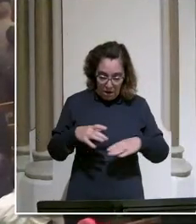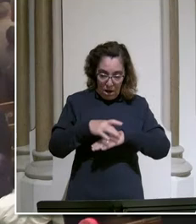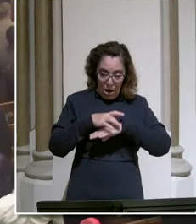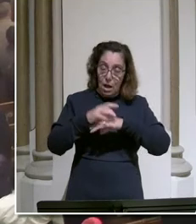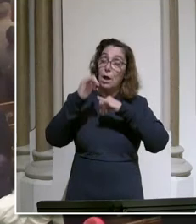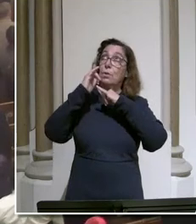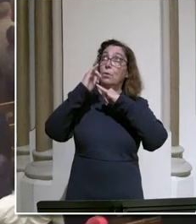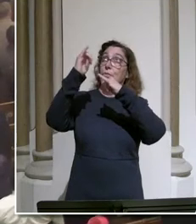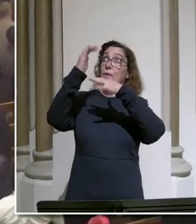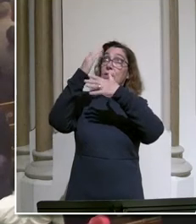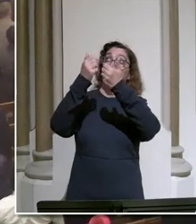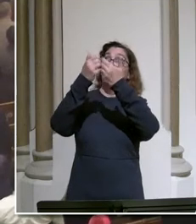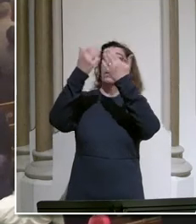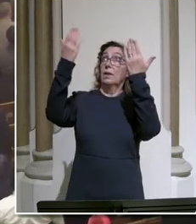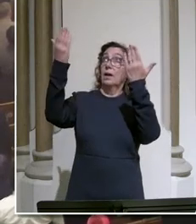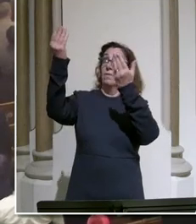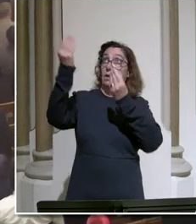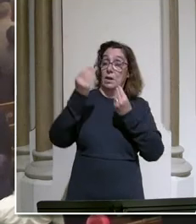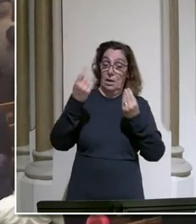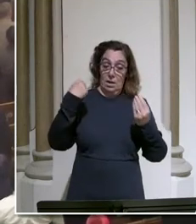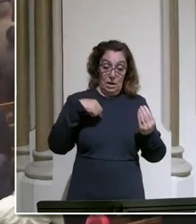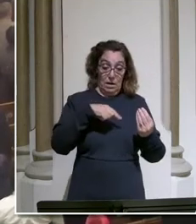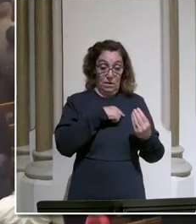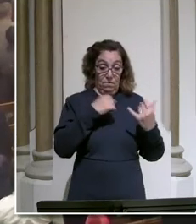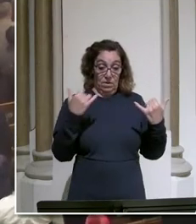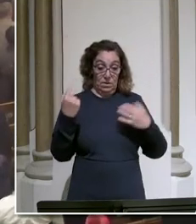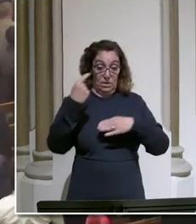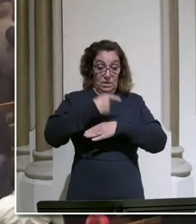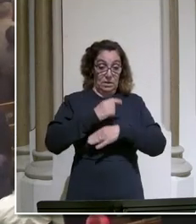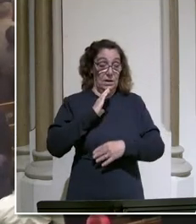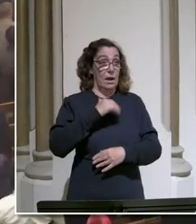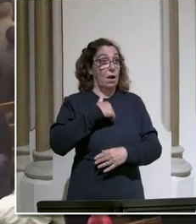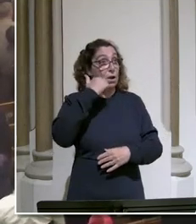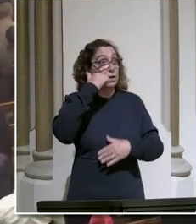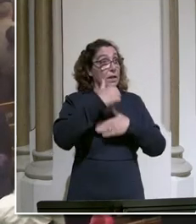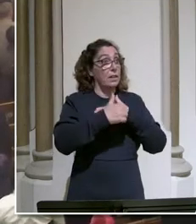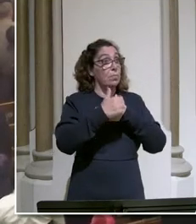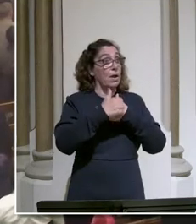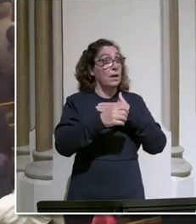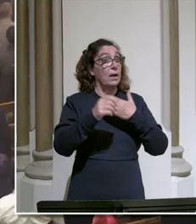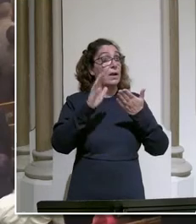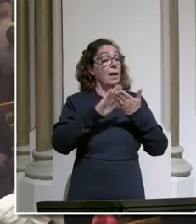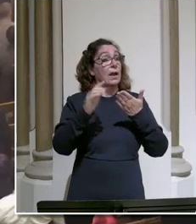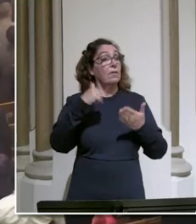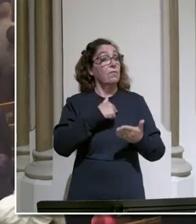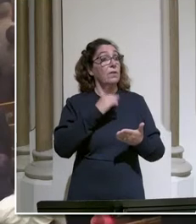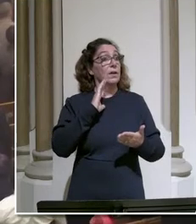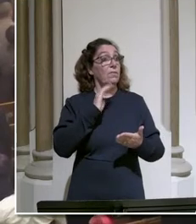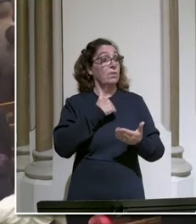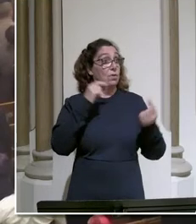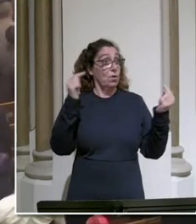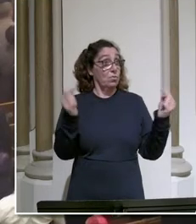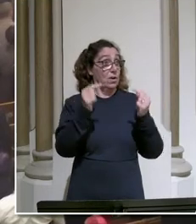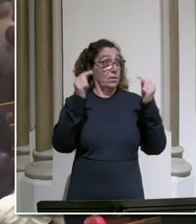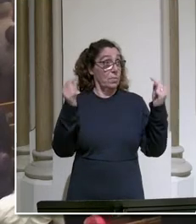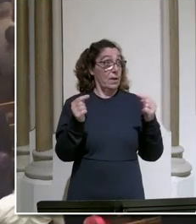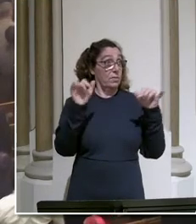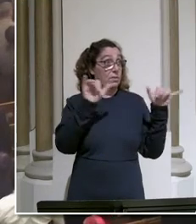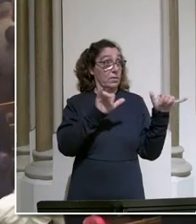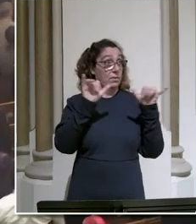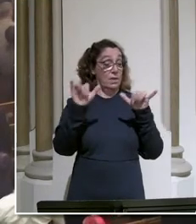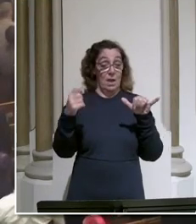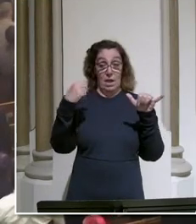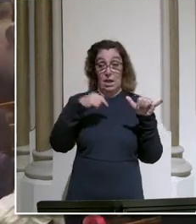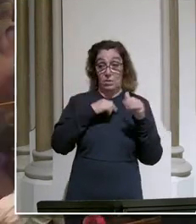done, on earth as it is in heaven. Give us this day our daily bread, and forgive us our